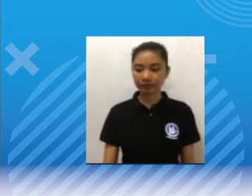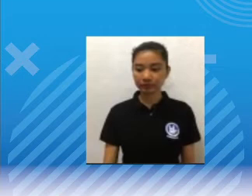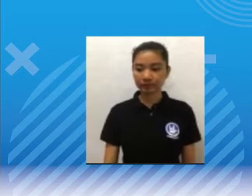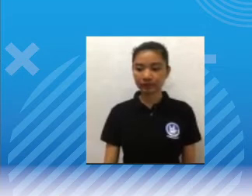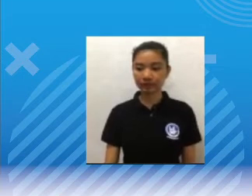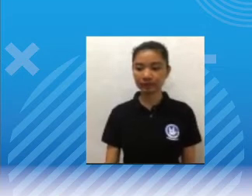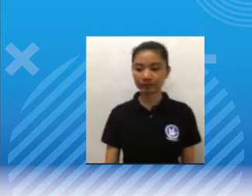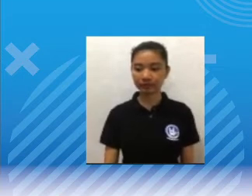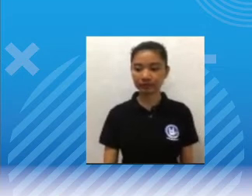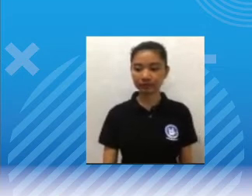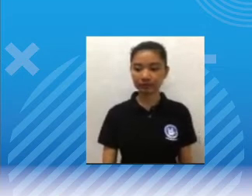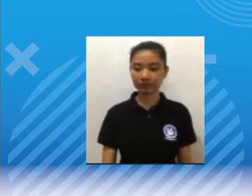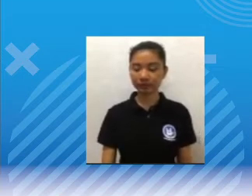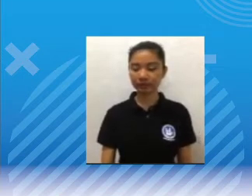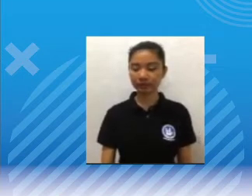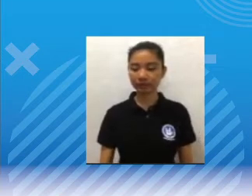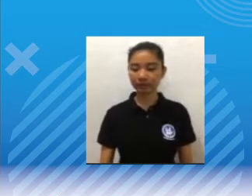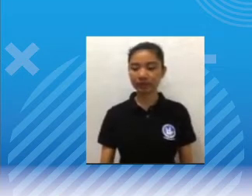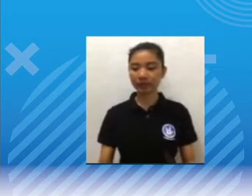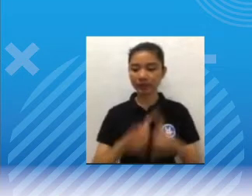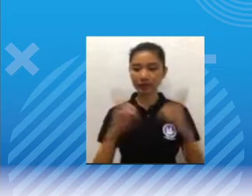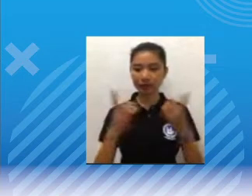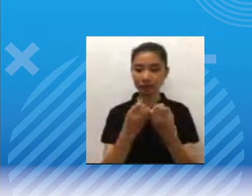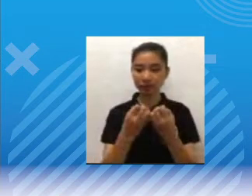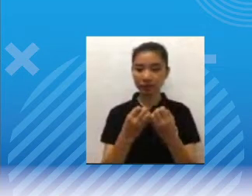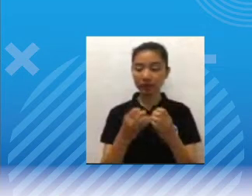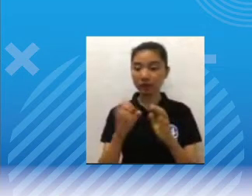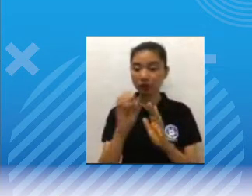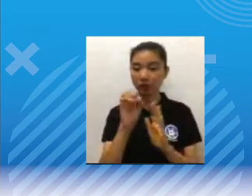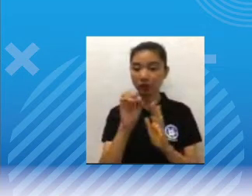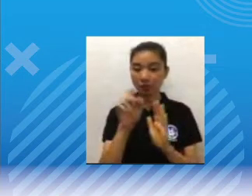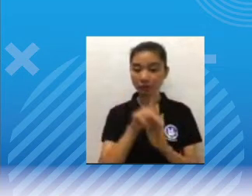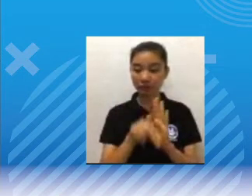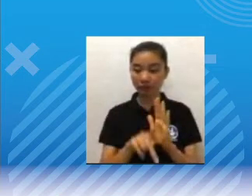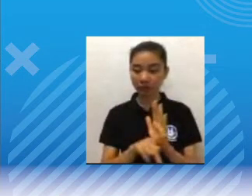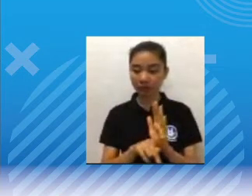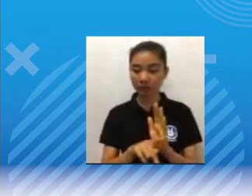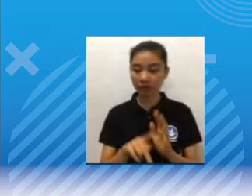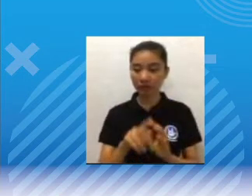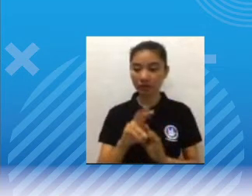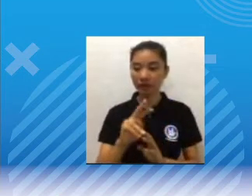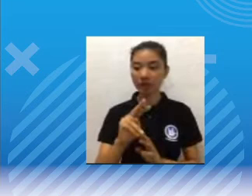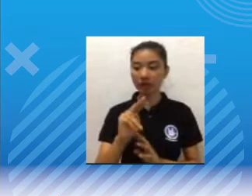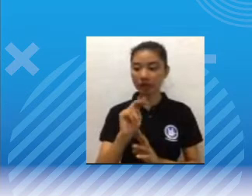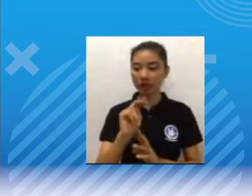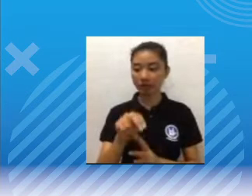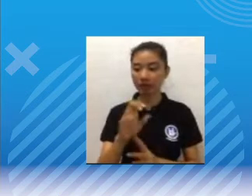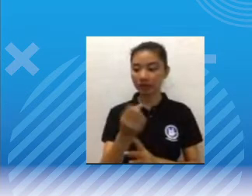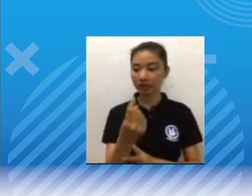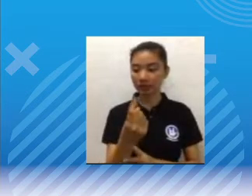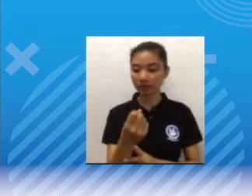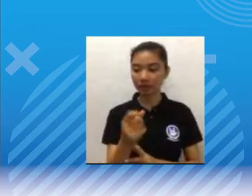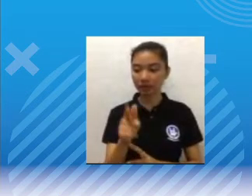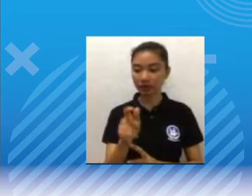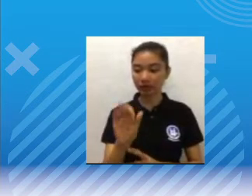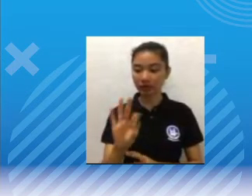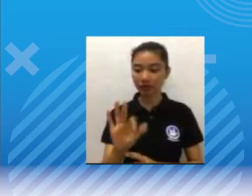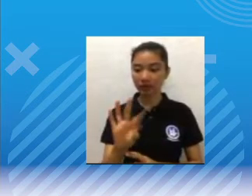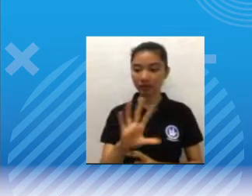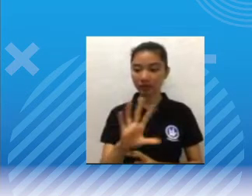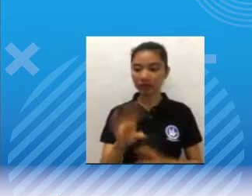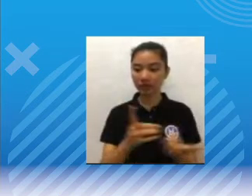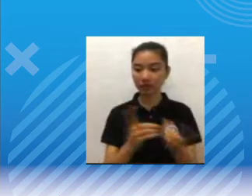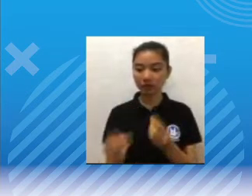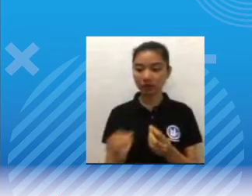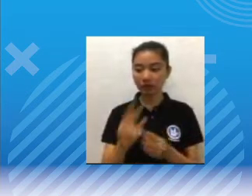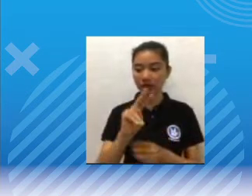another order is the DepEd Order number 11, series of 2019, or the implementation of the NAEAP transformation. So in